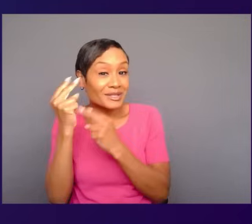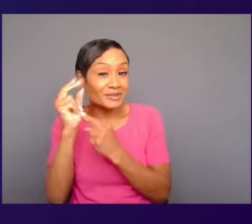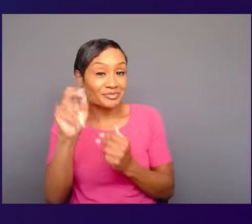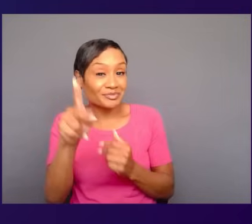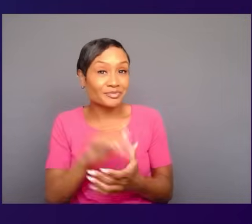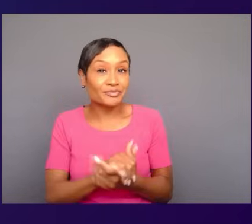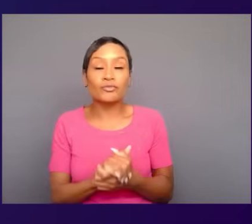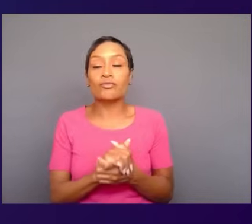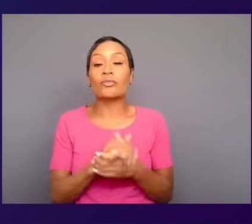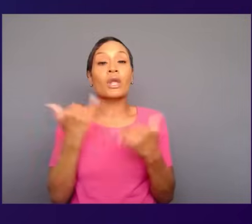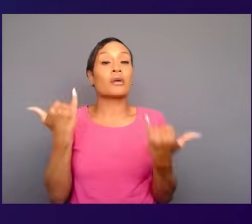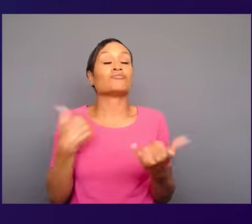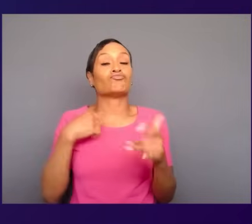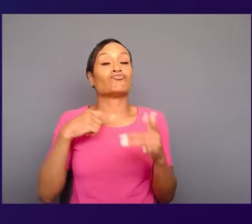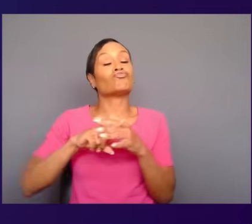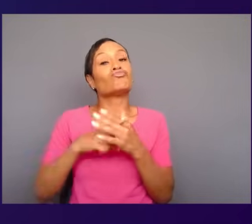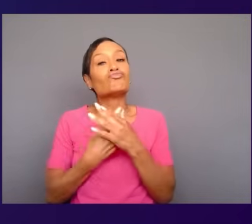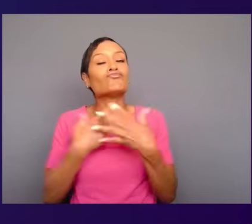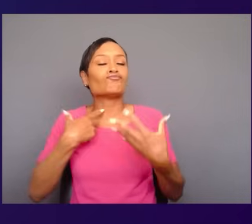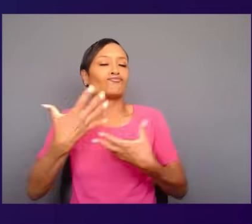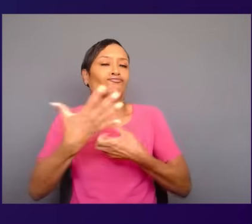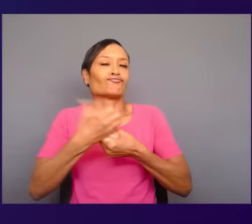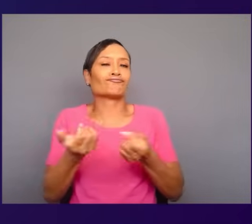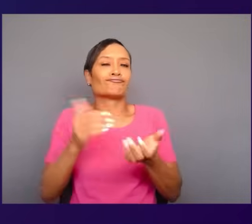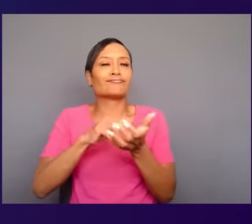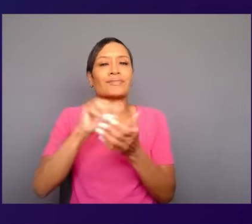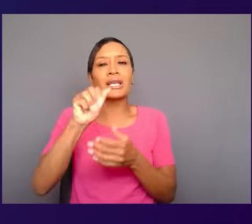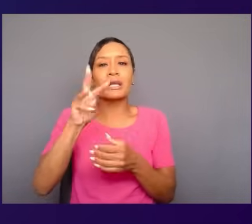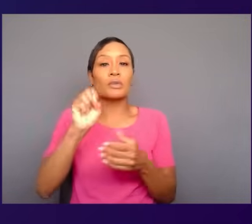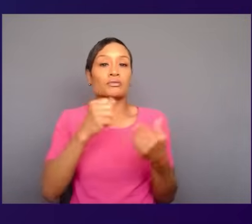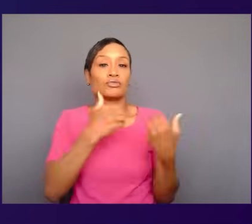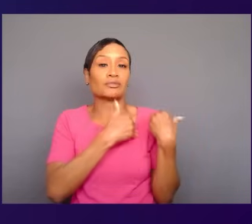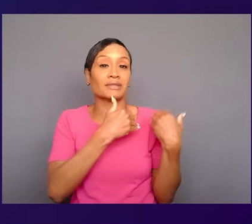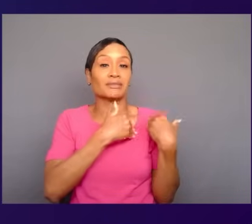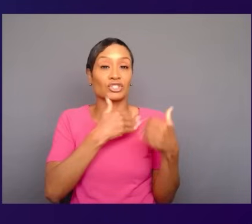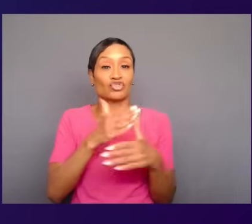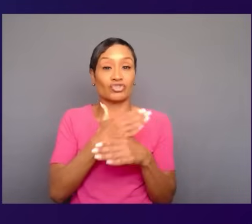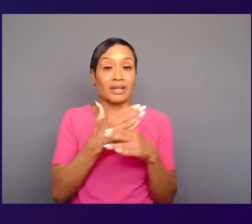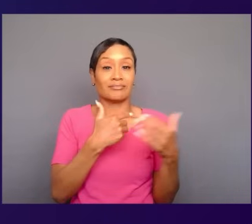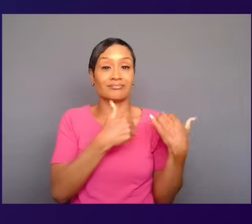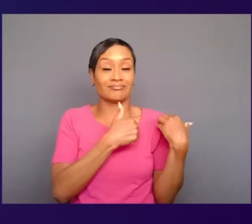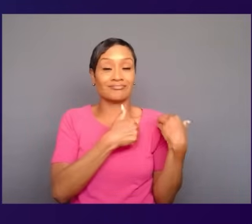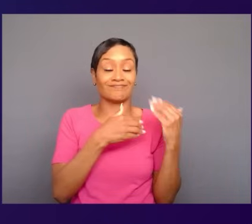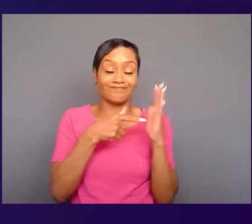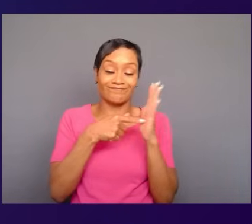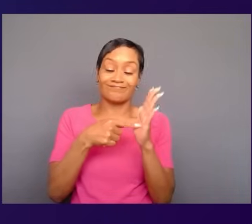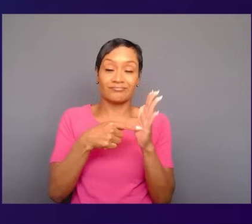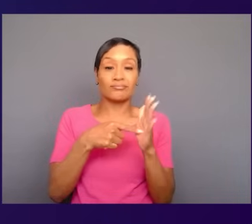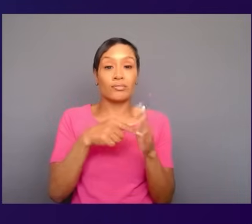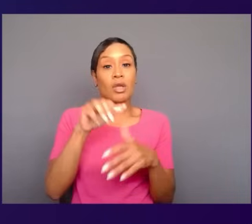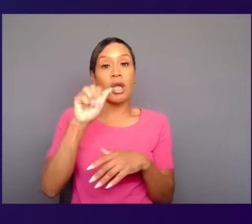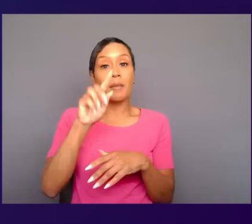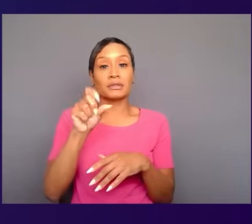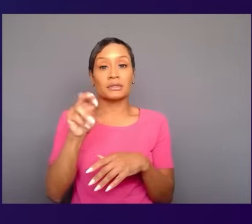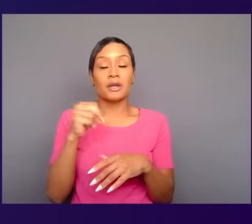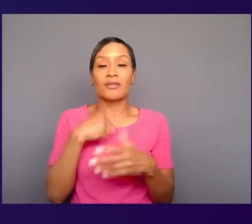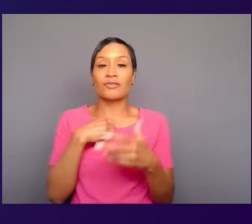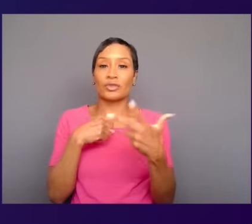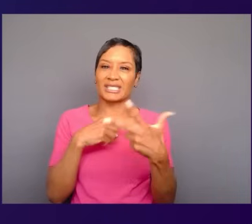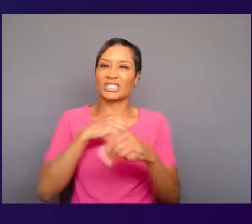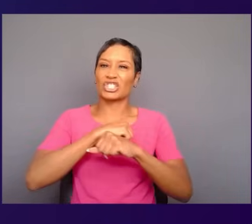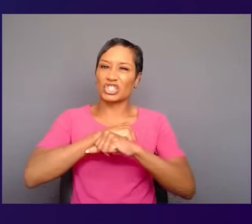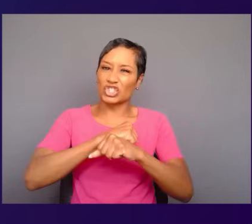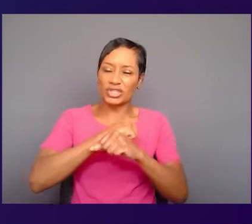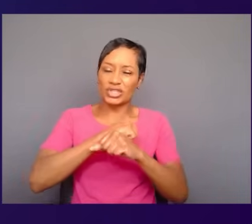To get us started, I'd like to recap the AWS shared responsibility model. Amazon S3 is secure by default and leverages